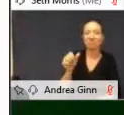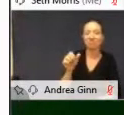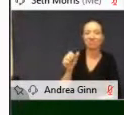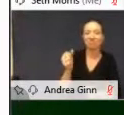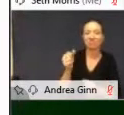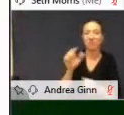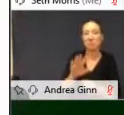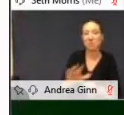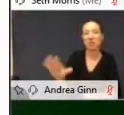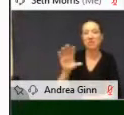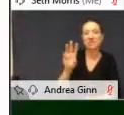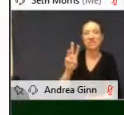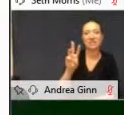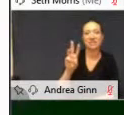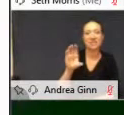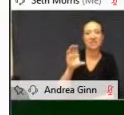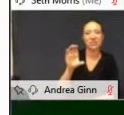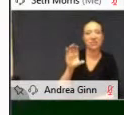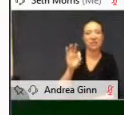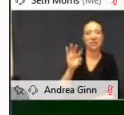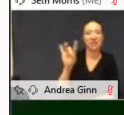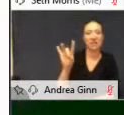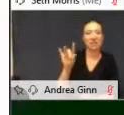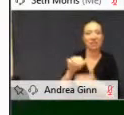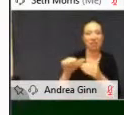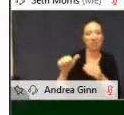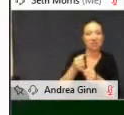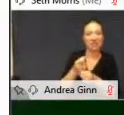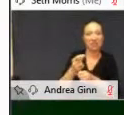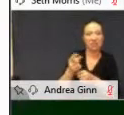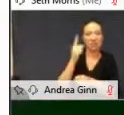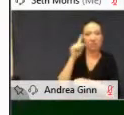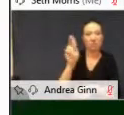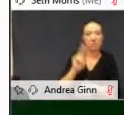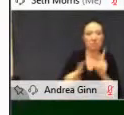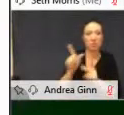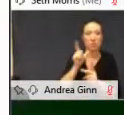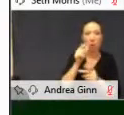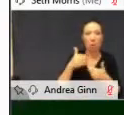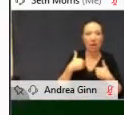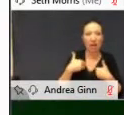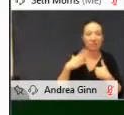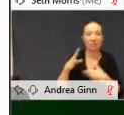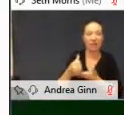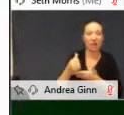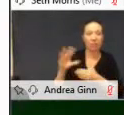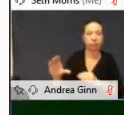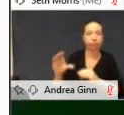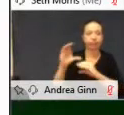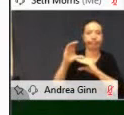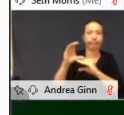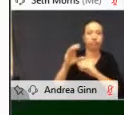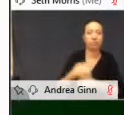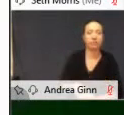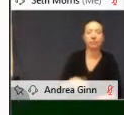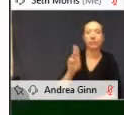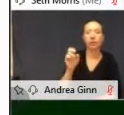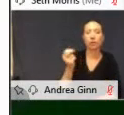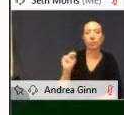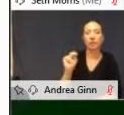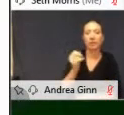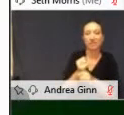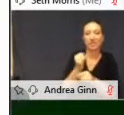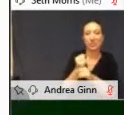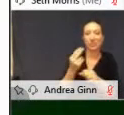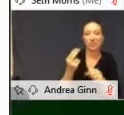$698 per year saved for those individuals. And then the Urban Institute went through the state general